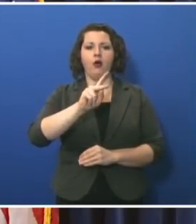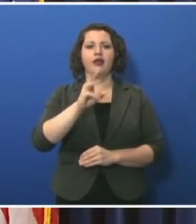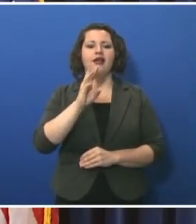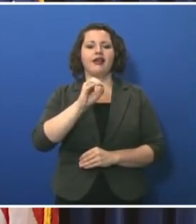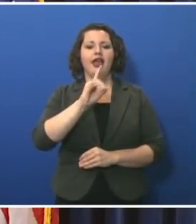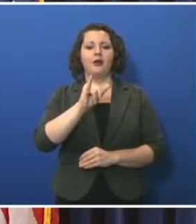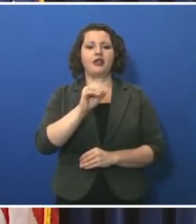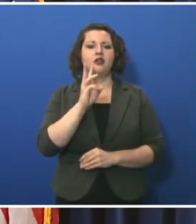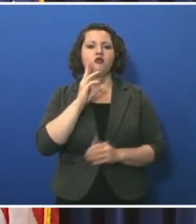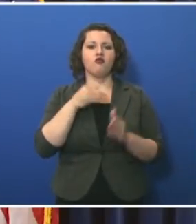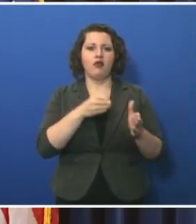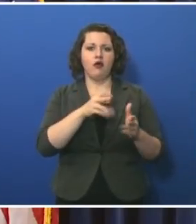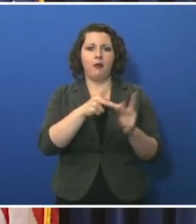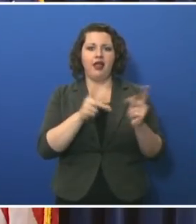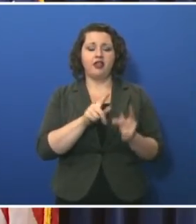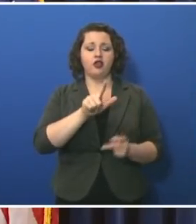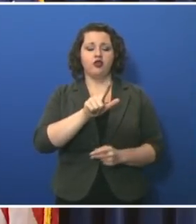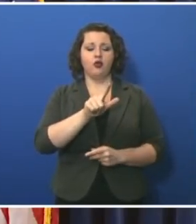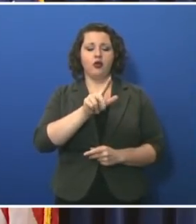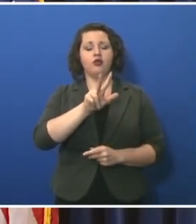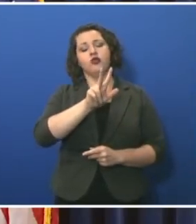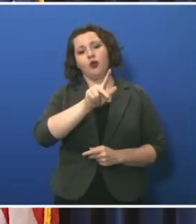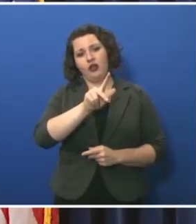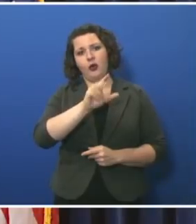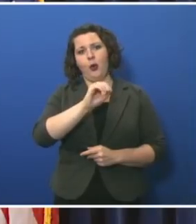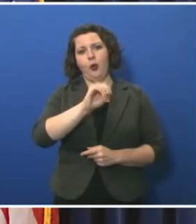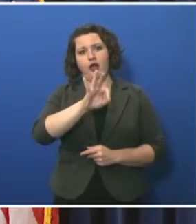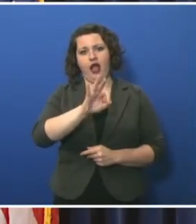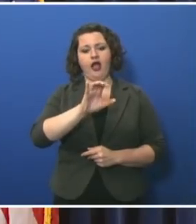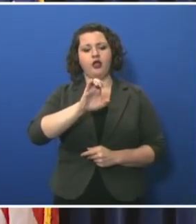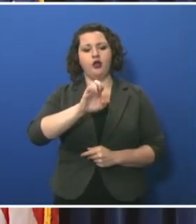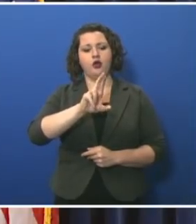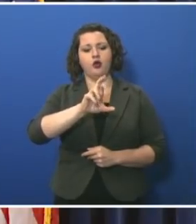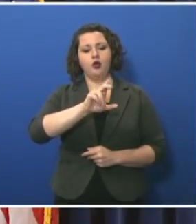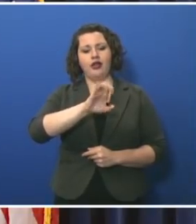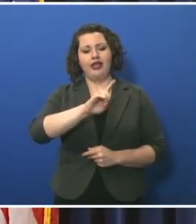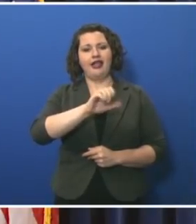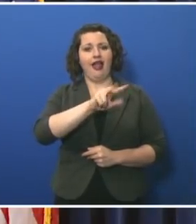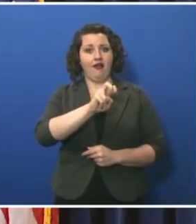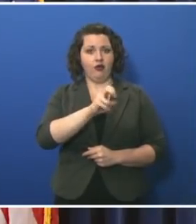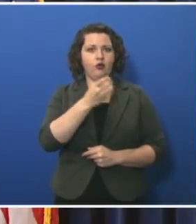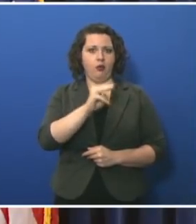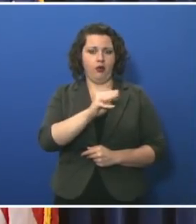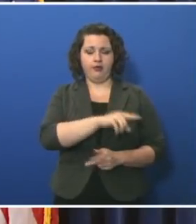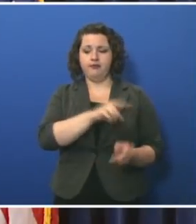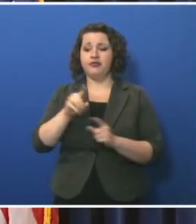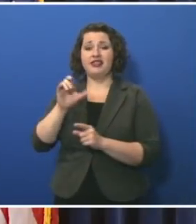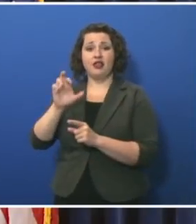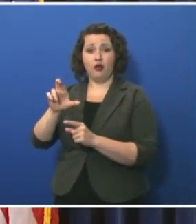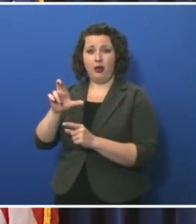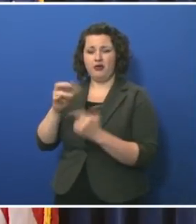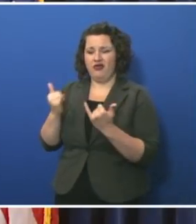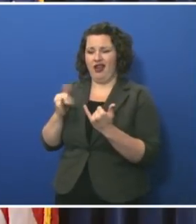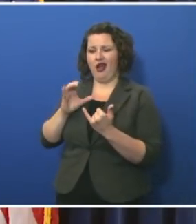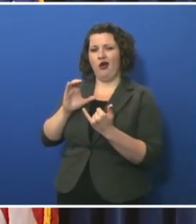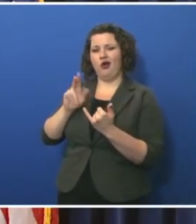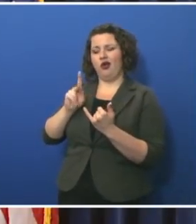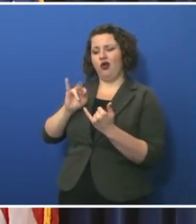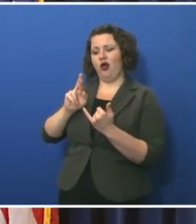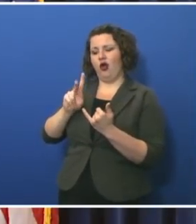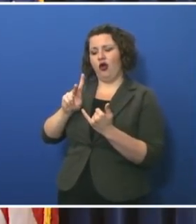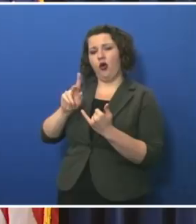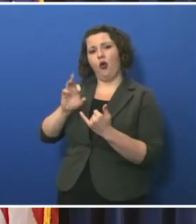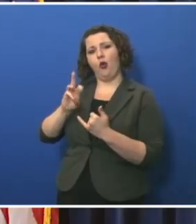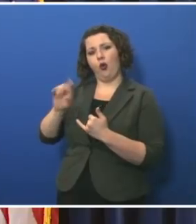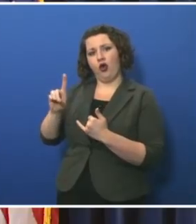at 2309 Euclid Avenue in Des Moines. And the Cedar Rapids location, currently at Kirkwood's Community